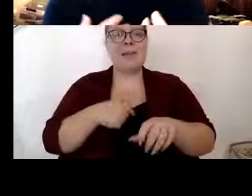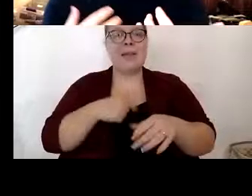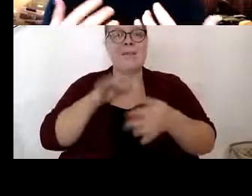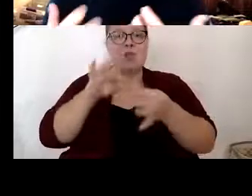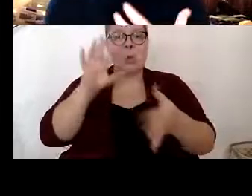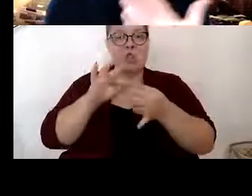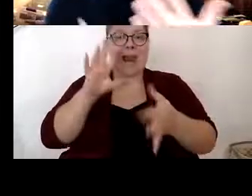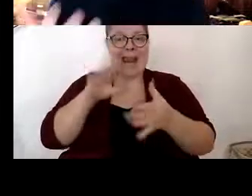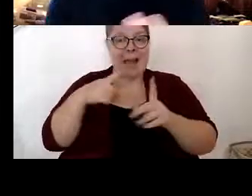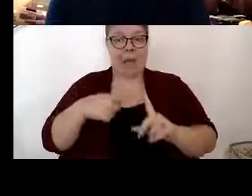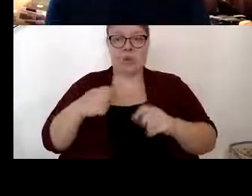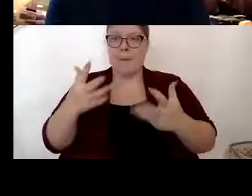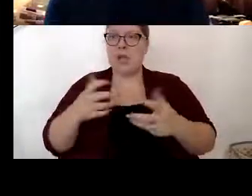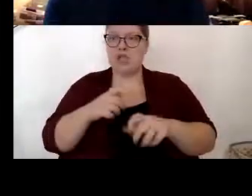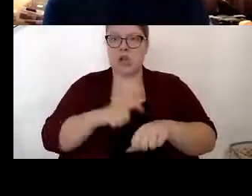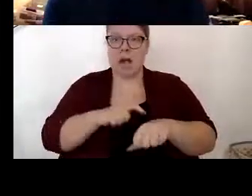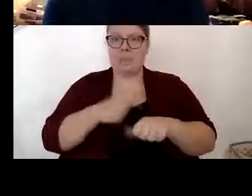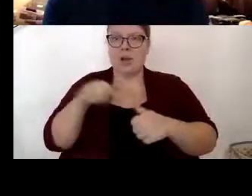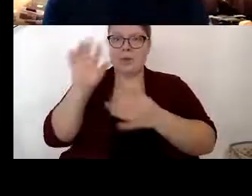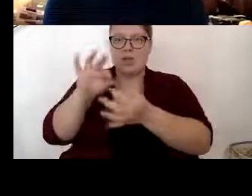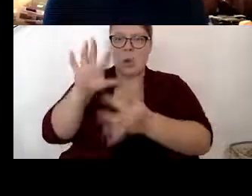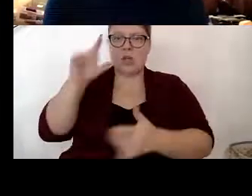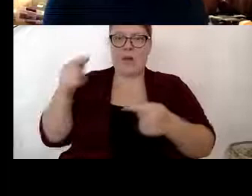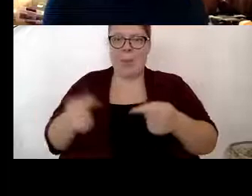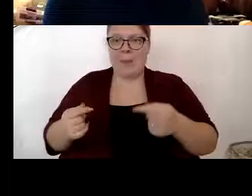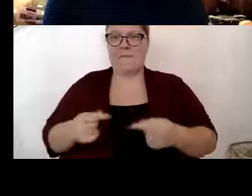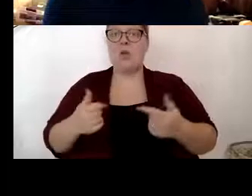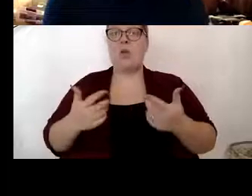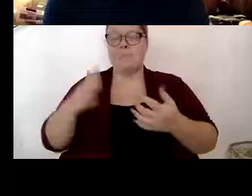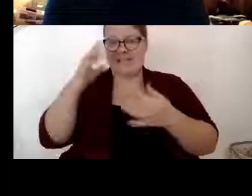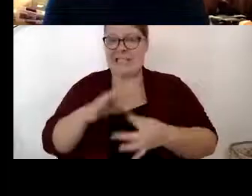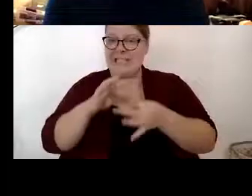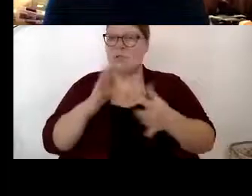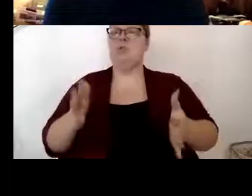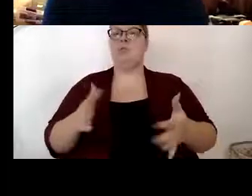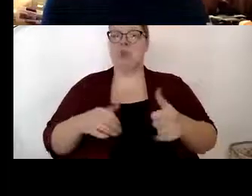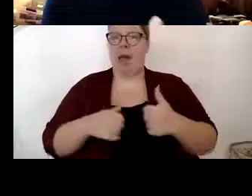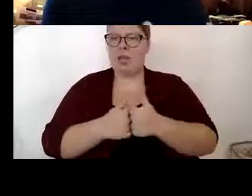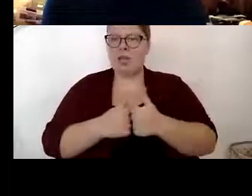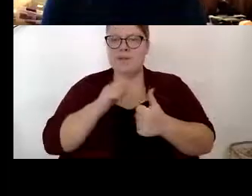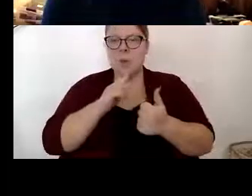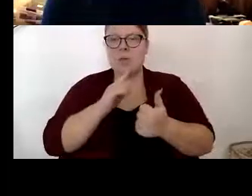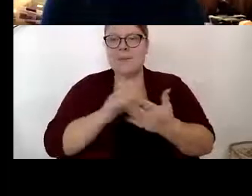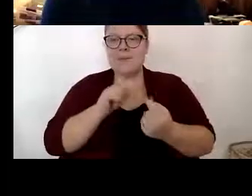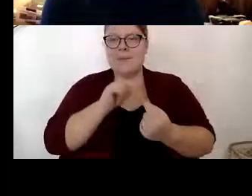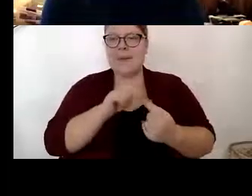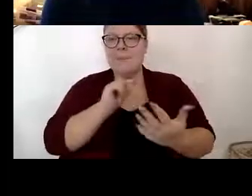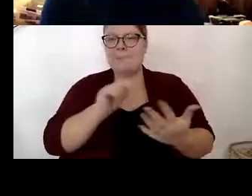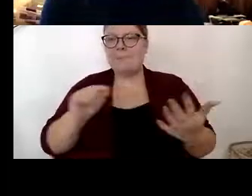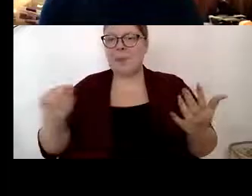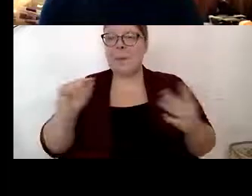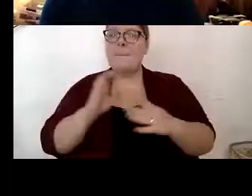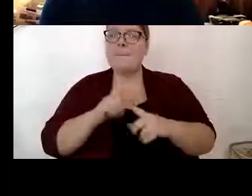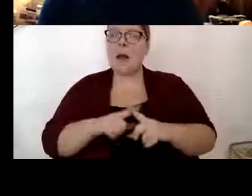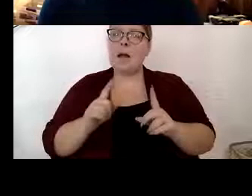experiences, there is work that's necessary for particular patients, but that's not to say that it can't be effective.